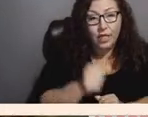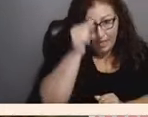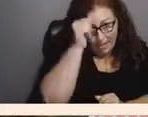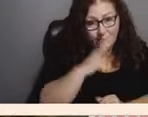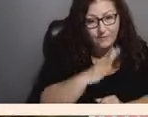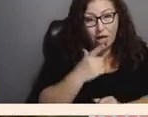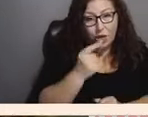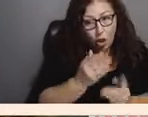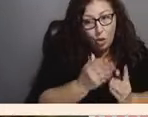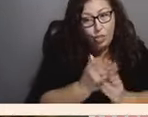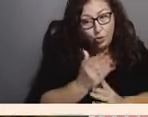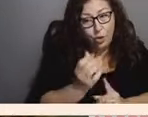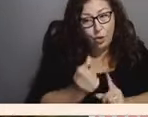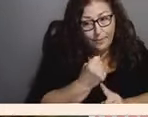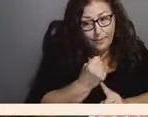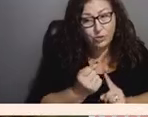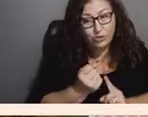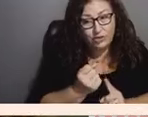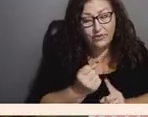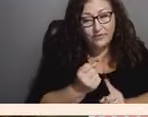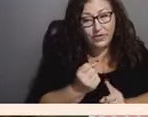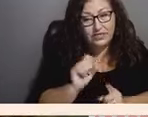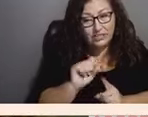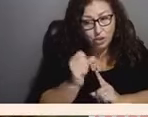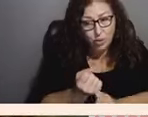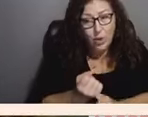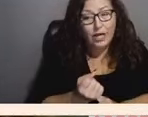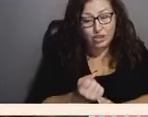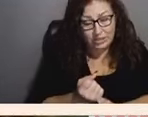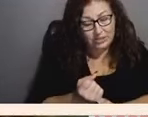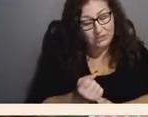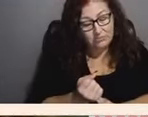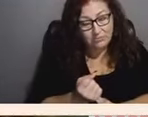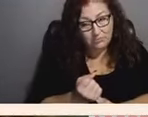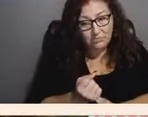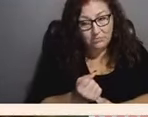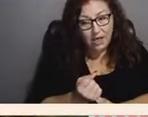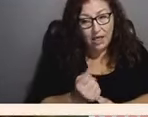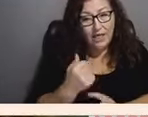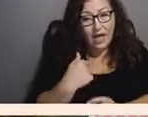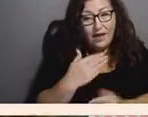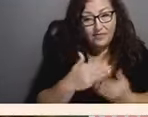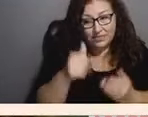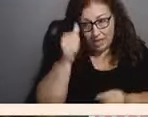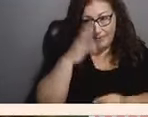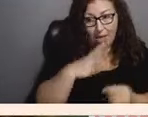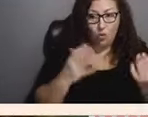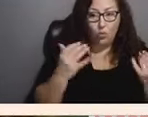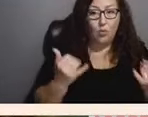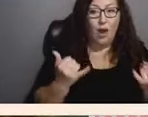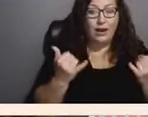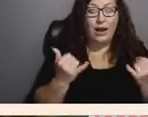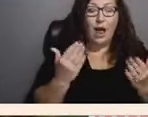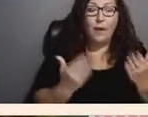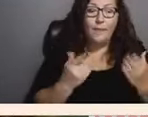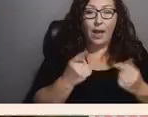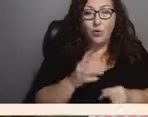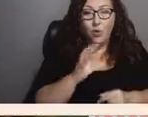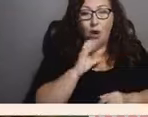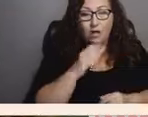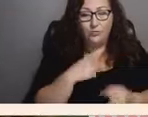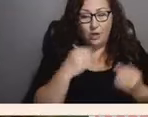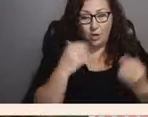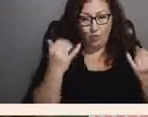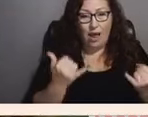situations. Let's get real. There are some men right now, maybe you're watching me right now, has been in an